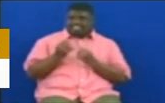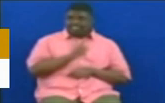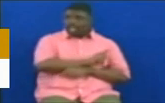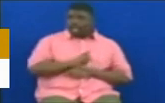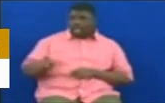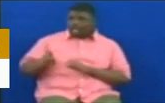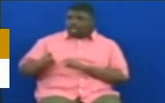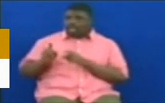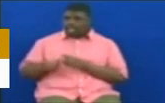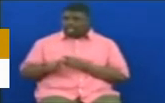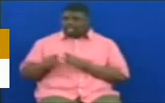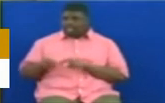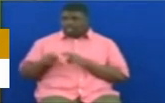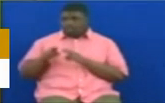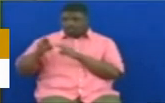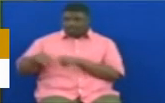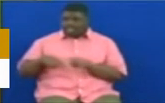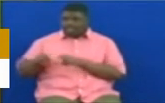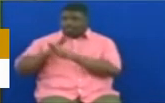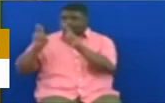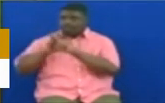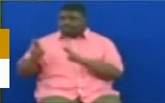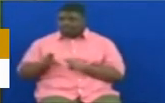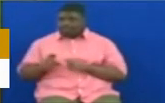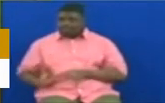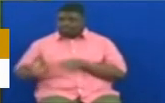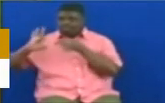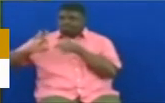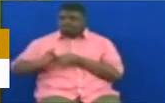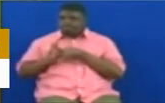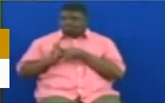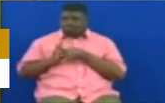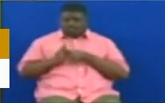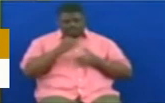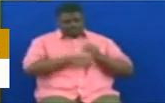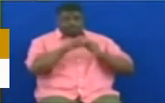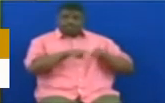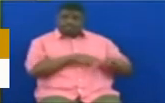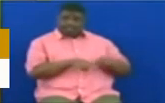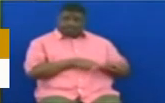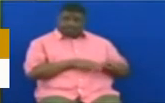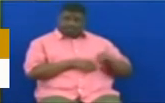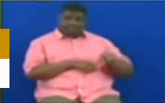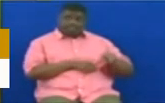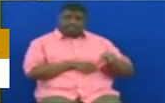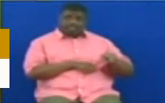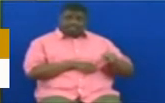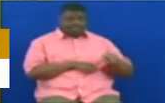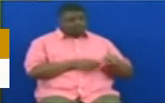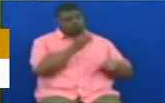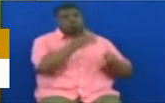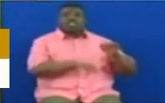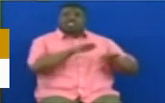way of an international agreement, joint venture, or other written agreement or arrangement. Mheshimiwa Mwenyekiti,